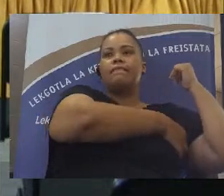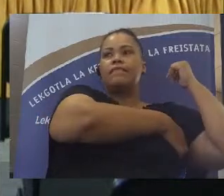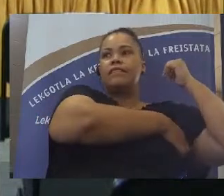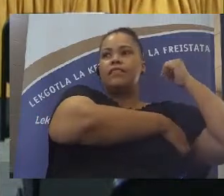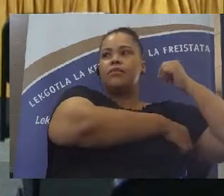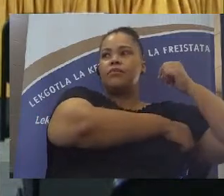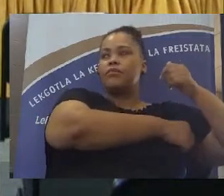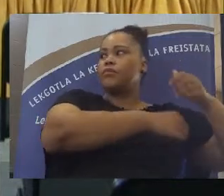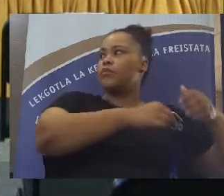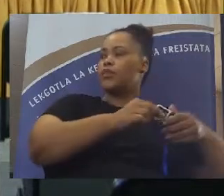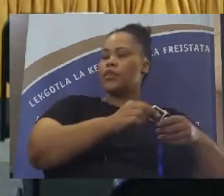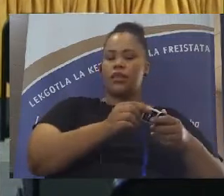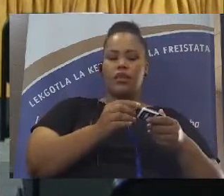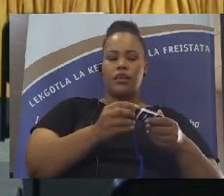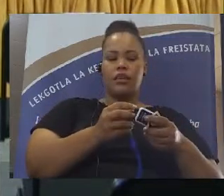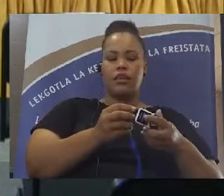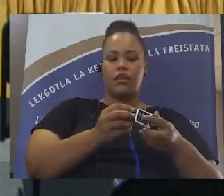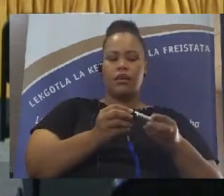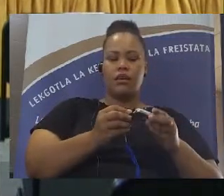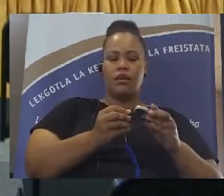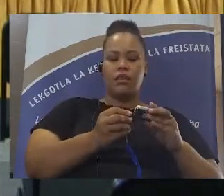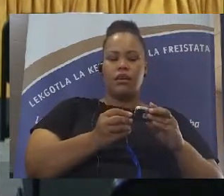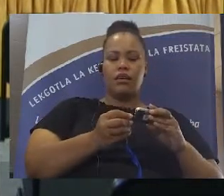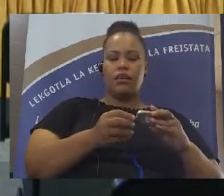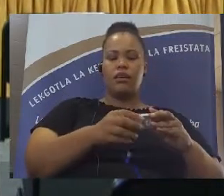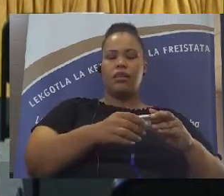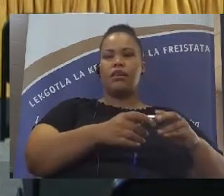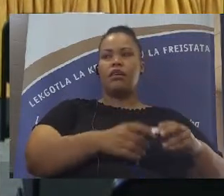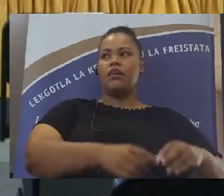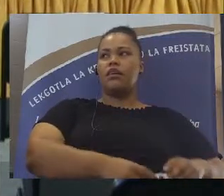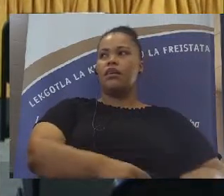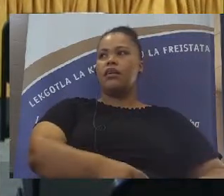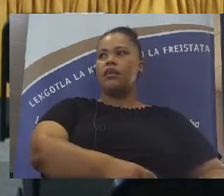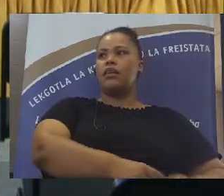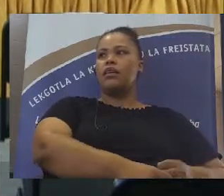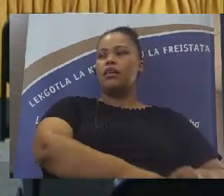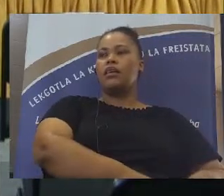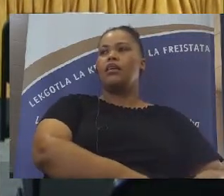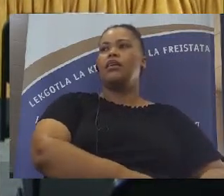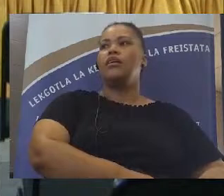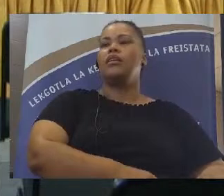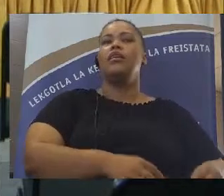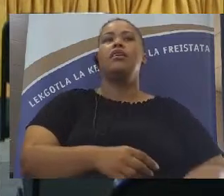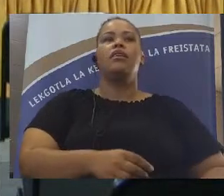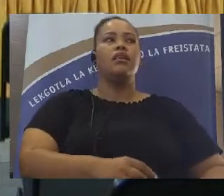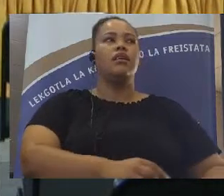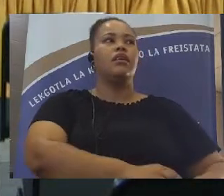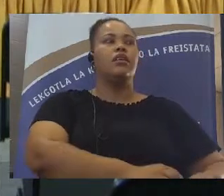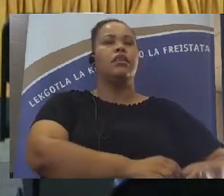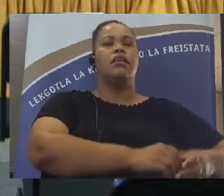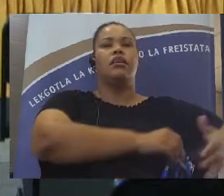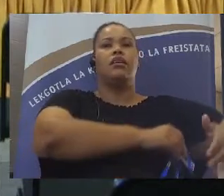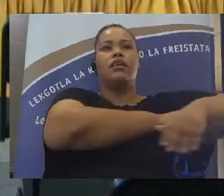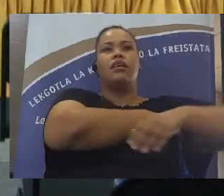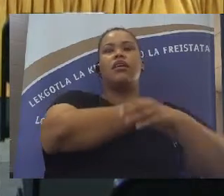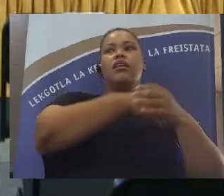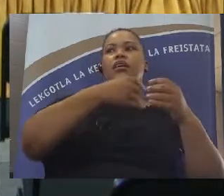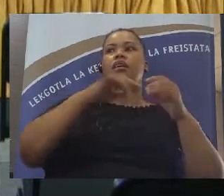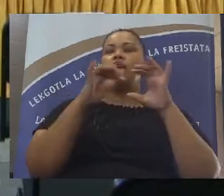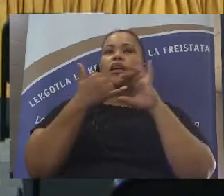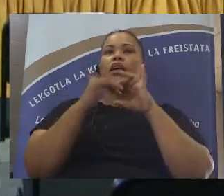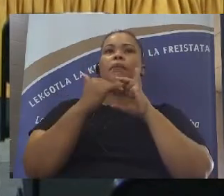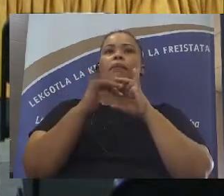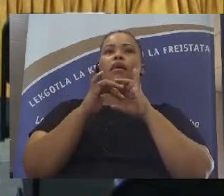Okay, batho ba tlotla ba ngola ba etsang ba tlotla ba kenya di submission